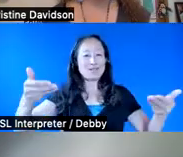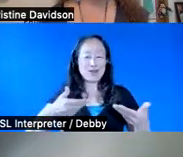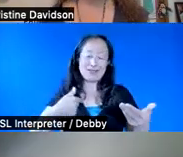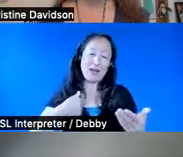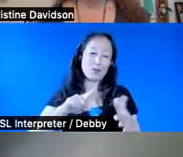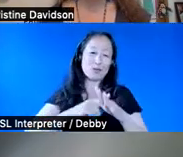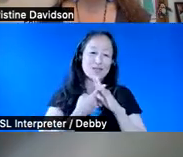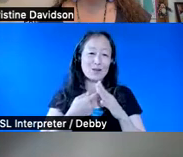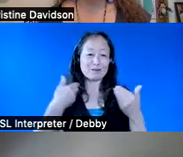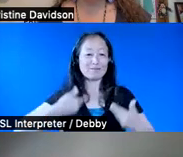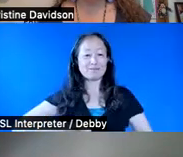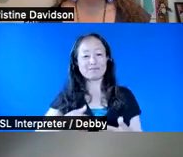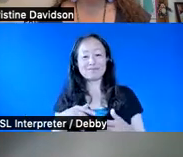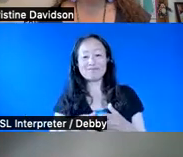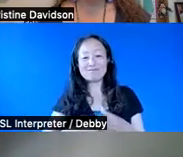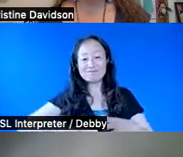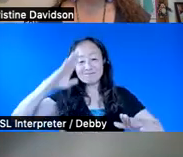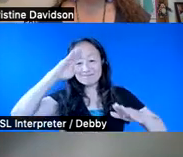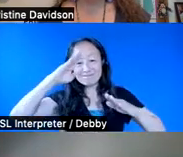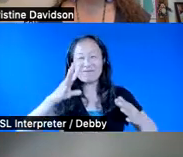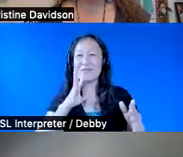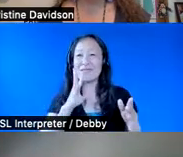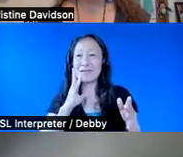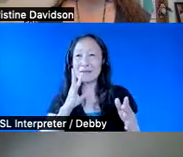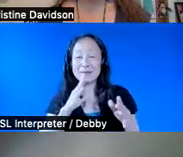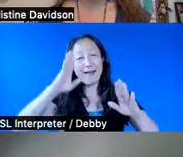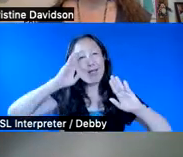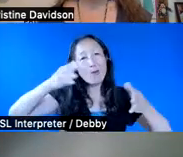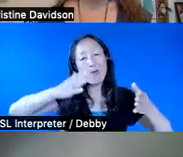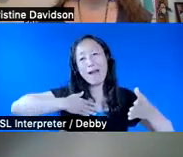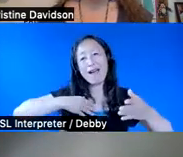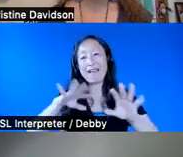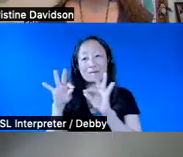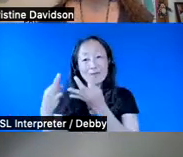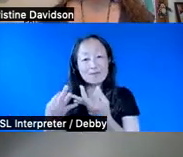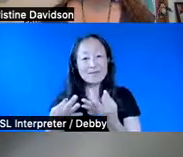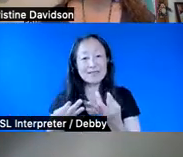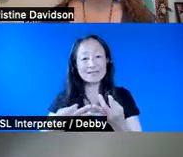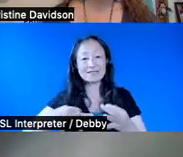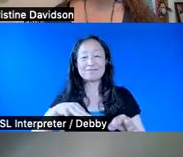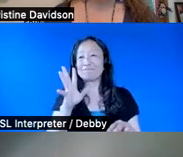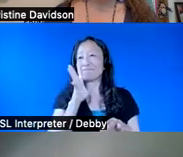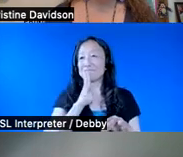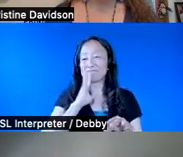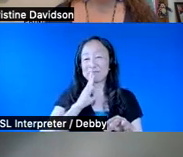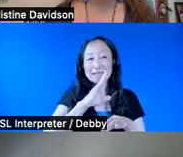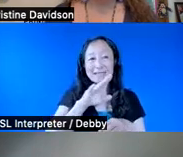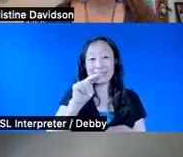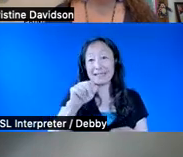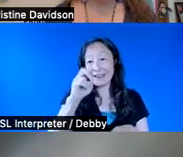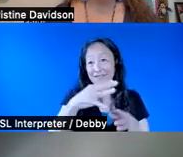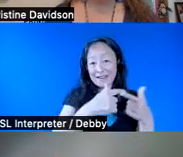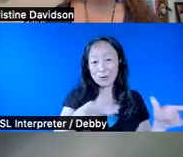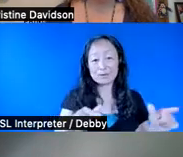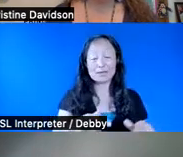me, so Buju and Dinawe Maganida, hello, my relatives. Giwatayashik Indigo, the spirits know